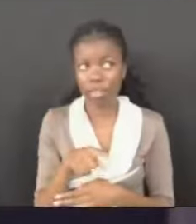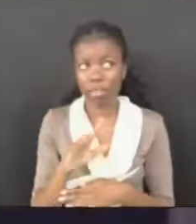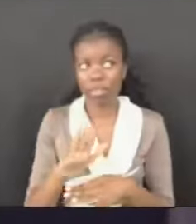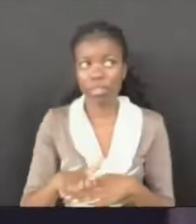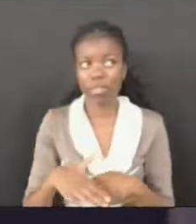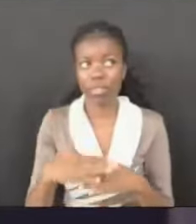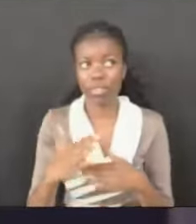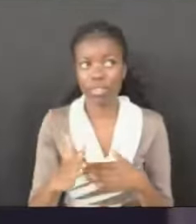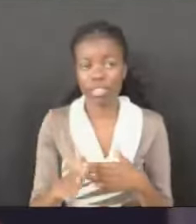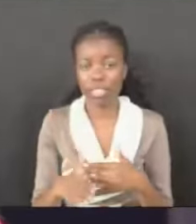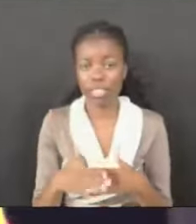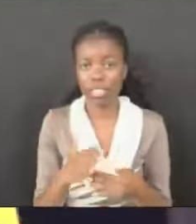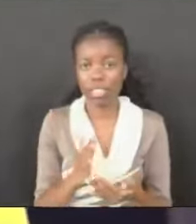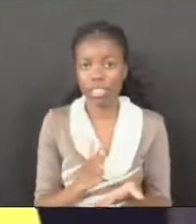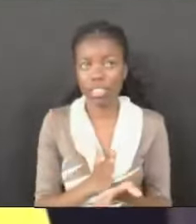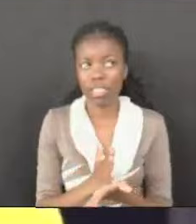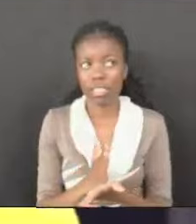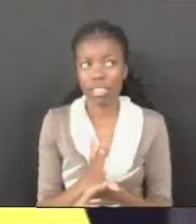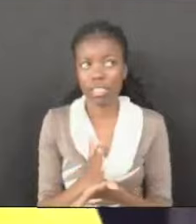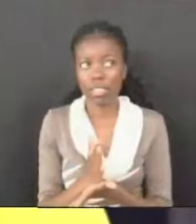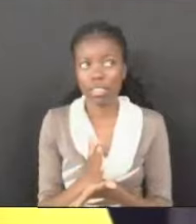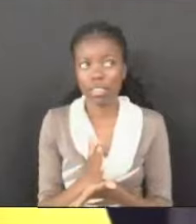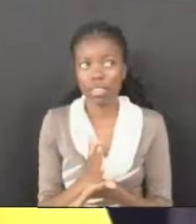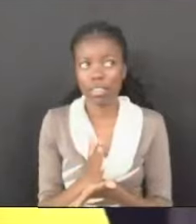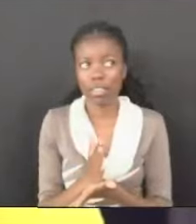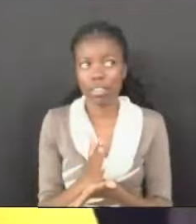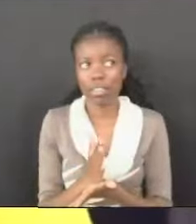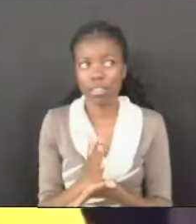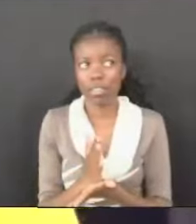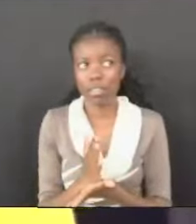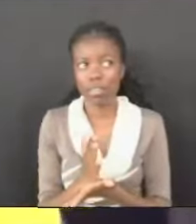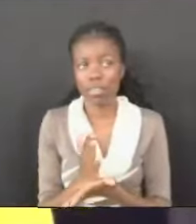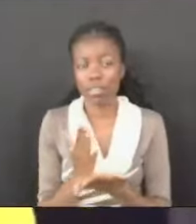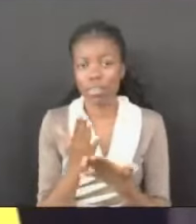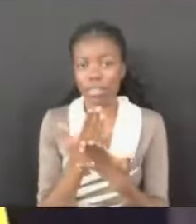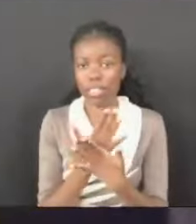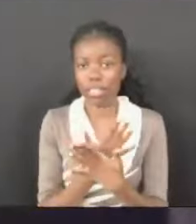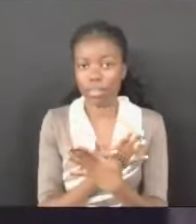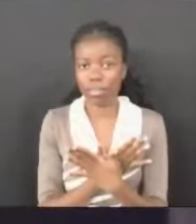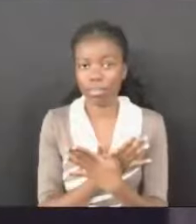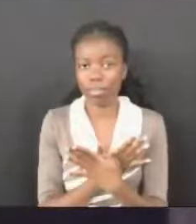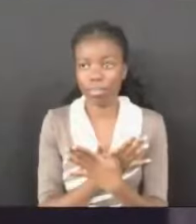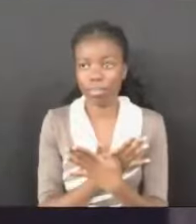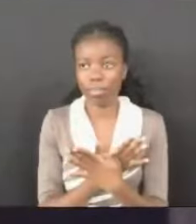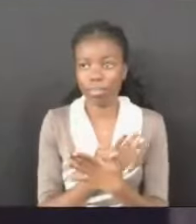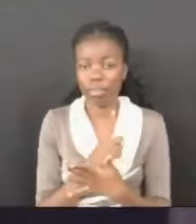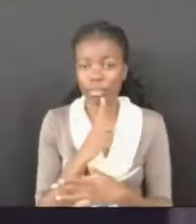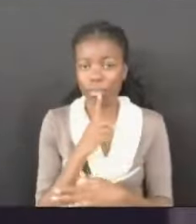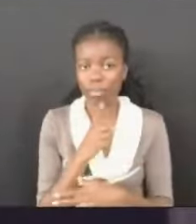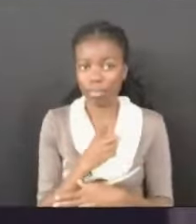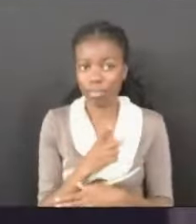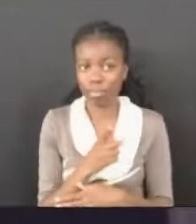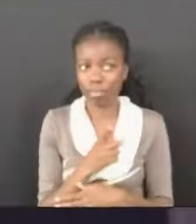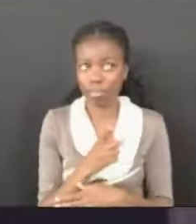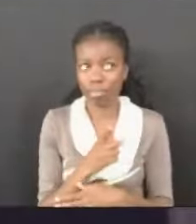always choose the right from wrong. This message we